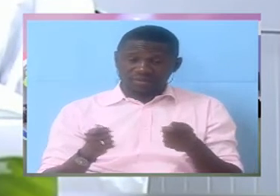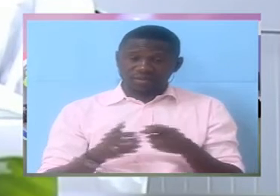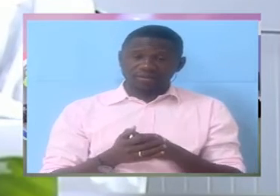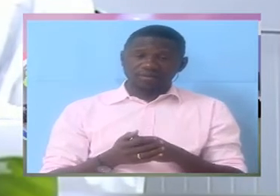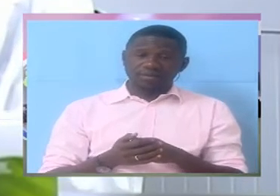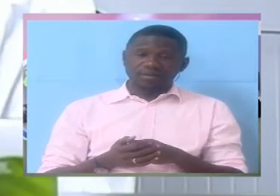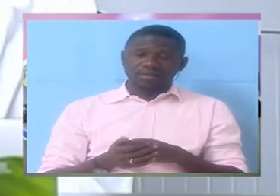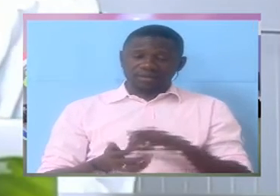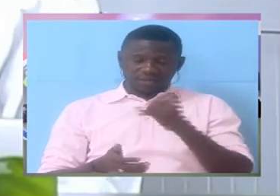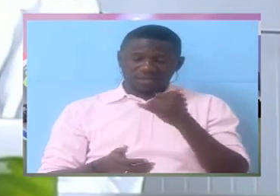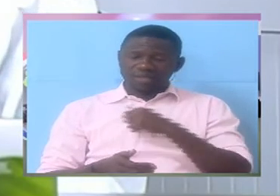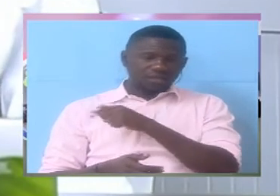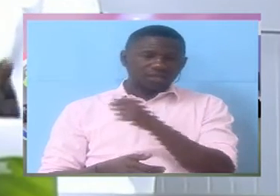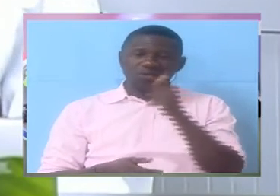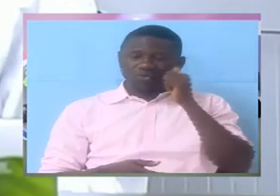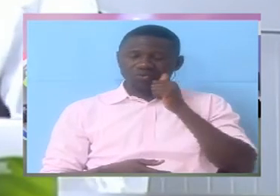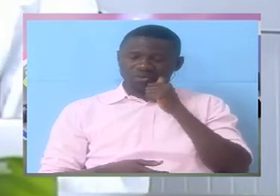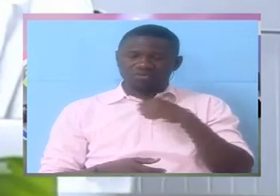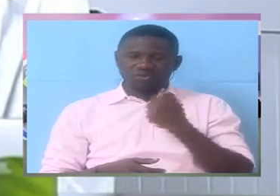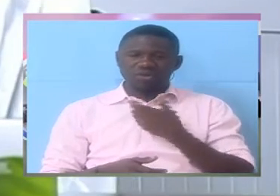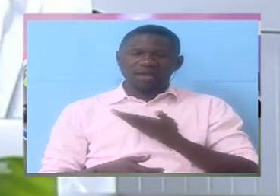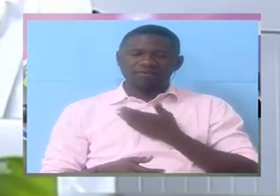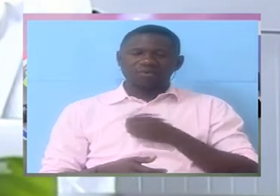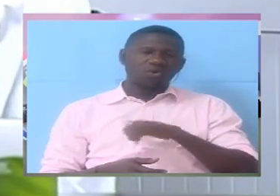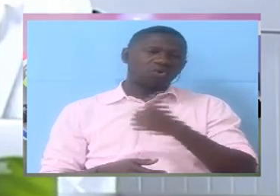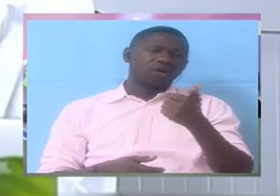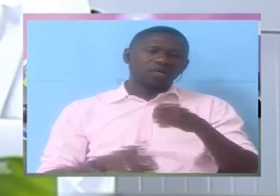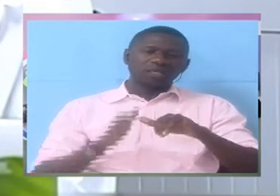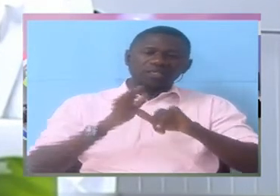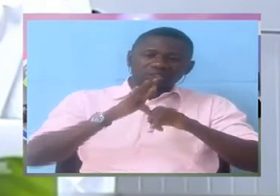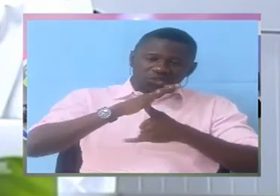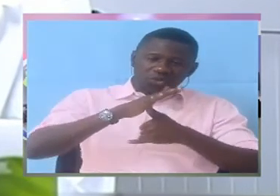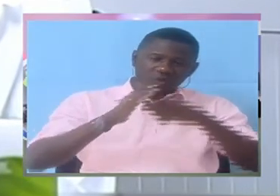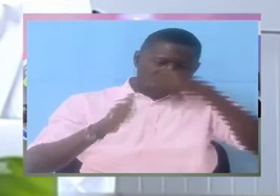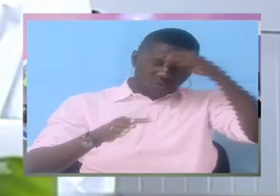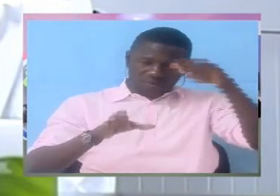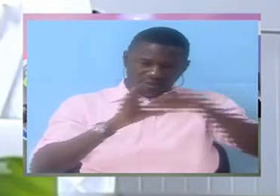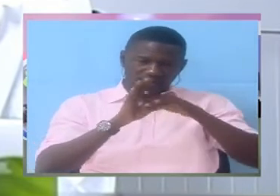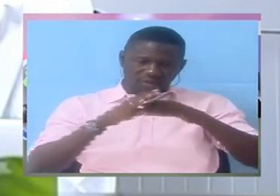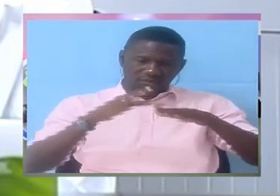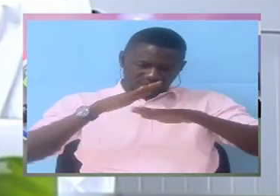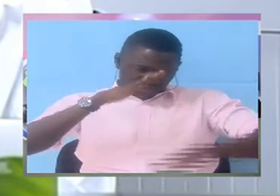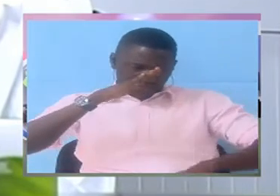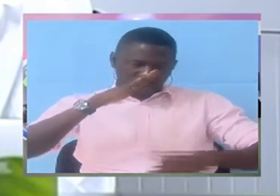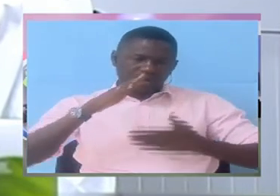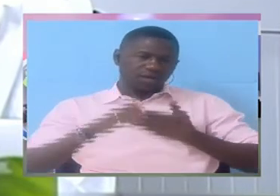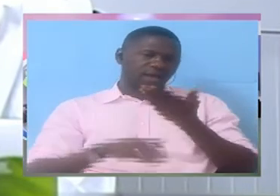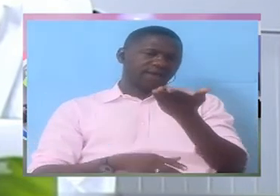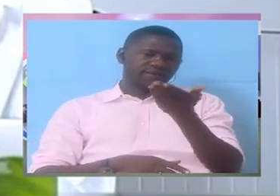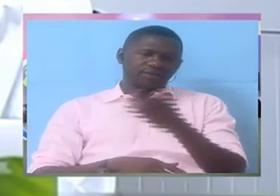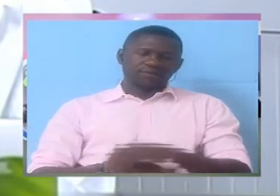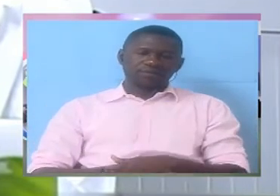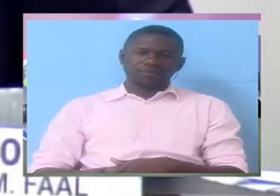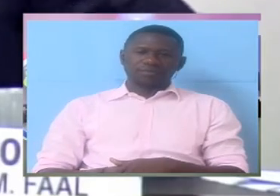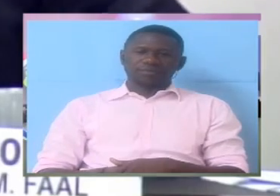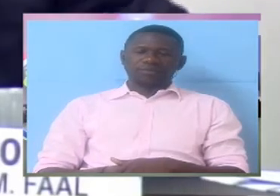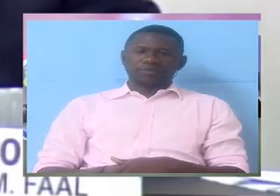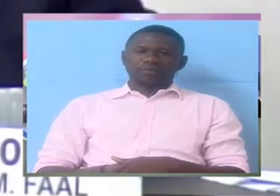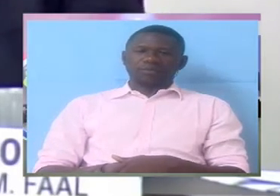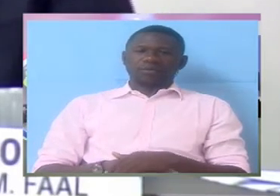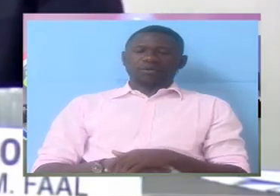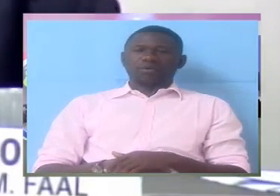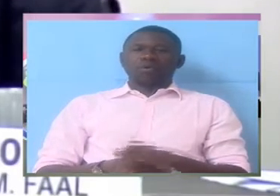junior officers under them. Itelea tamandi de katu dindi modolu bebulle menu betul fanali edumala. What if they come